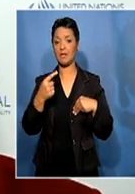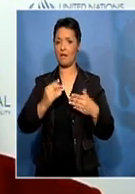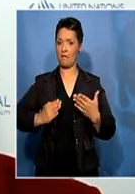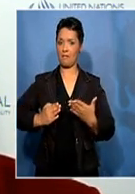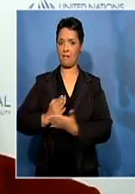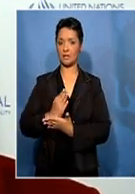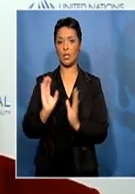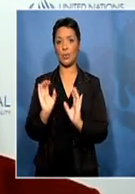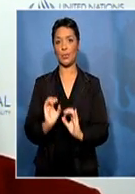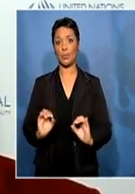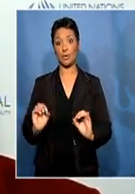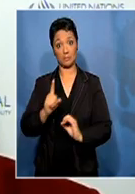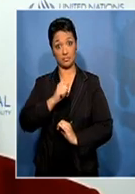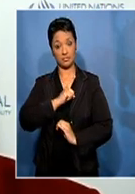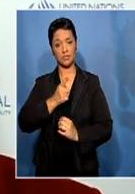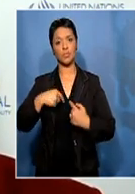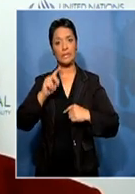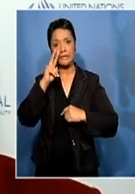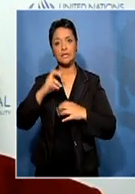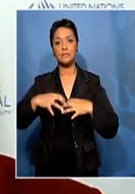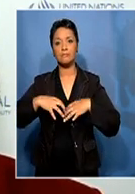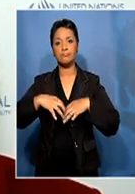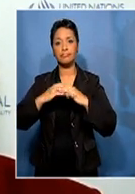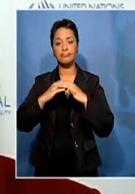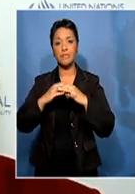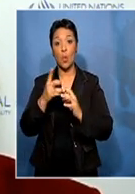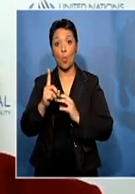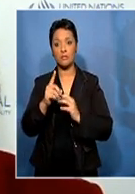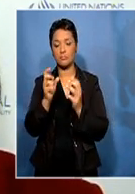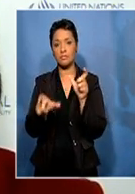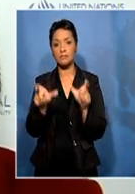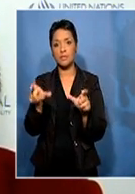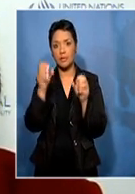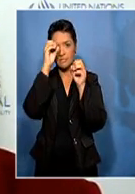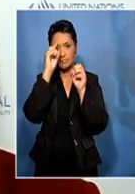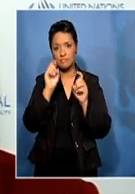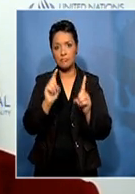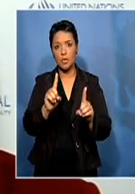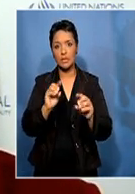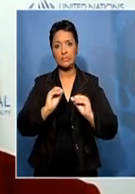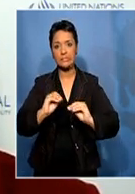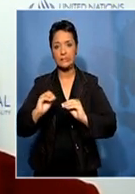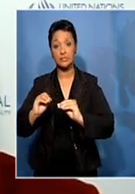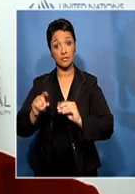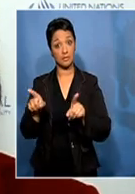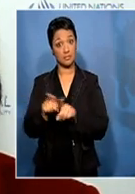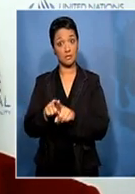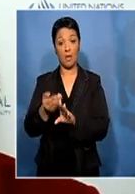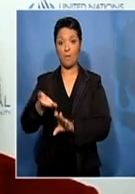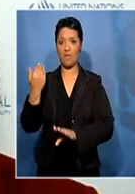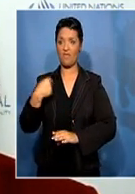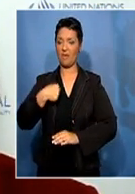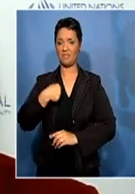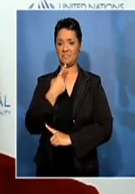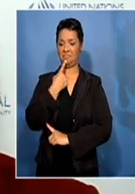to rights. That's why we do have to begin with education of people. I was educated. I was once